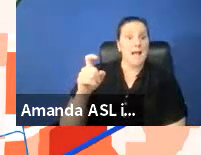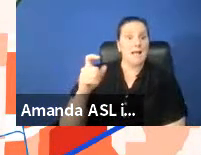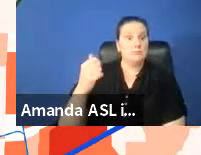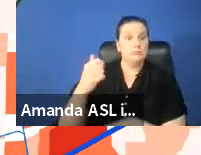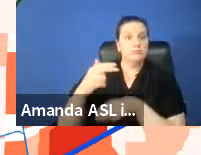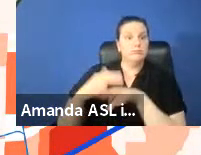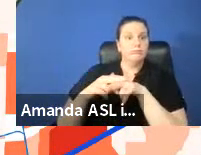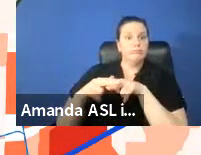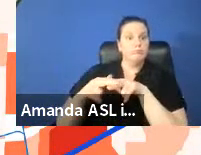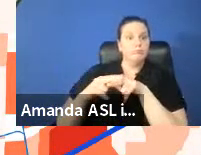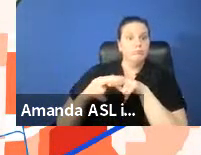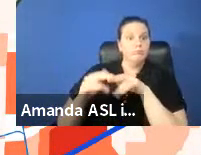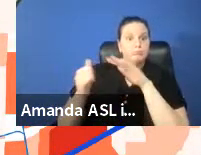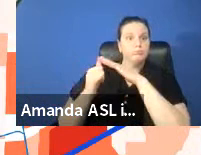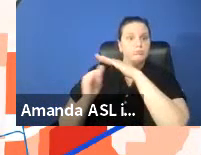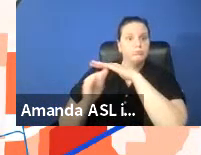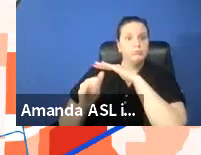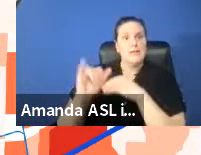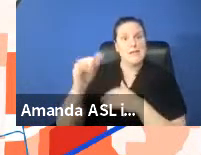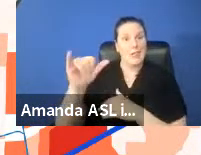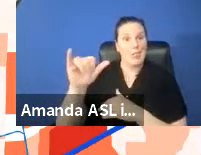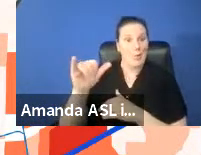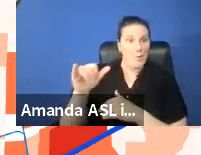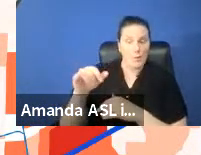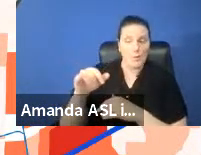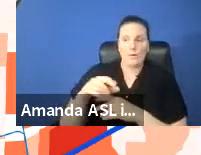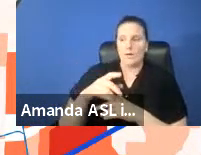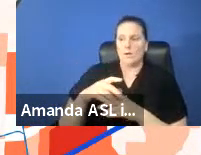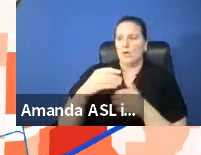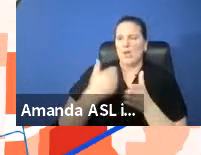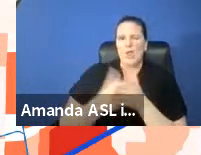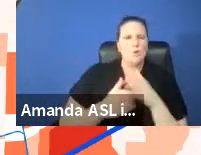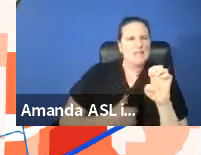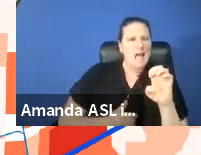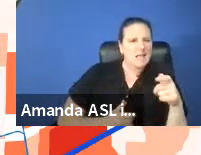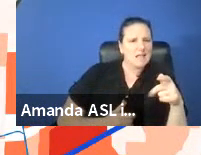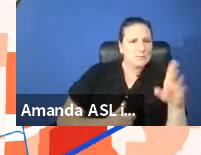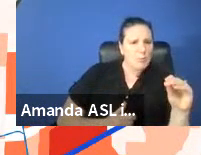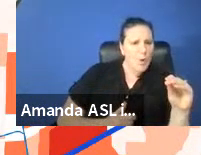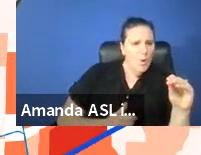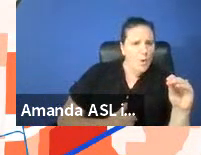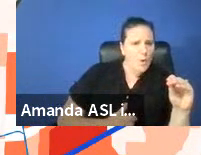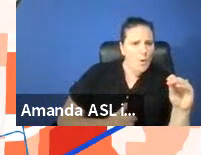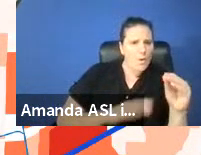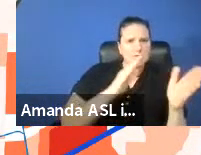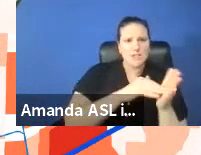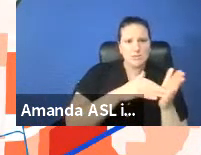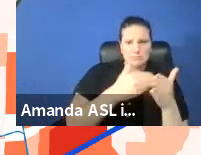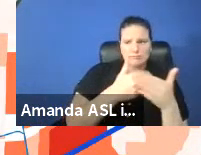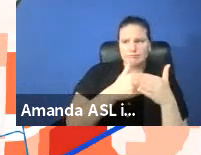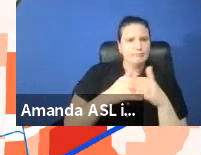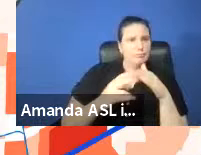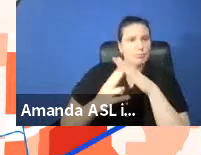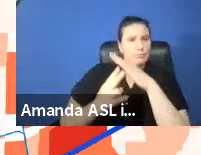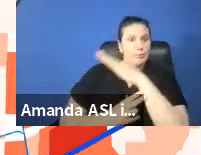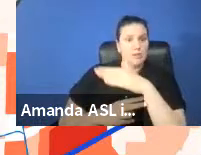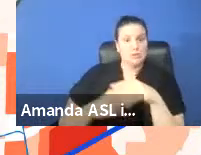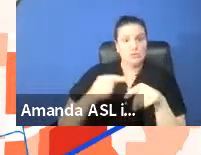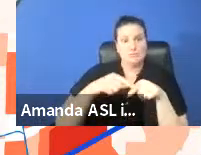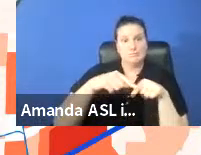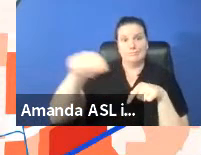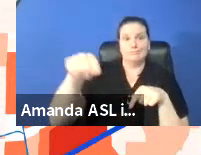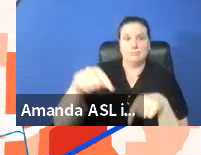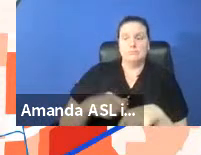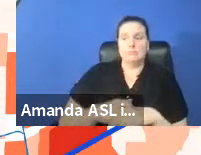to the Expo Center, so right by the current interstate bridge, but